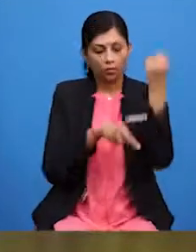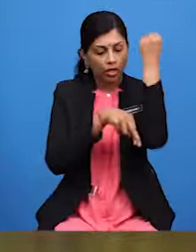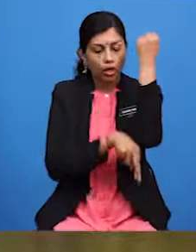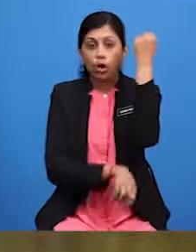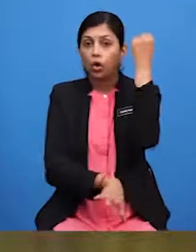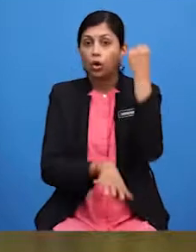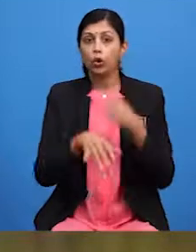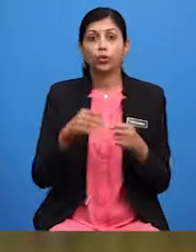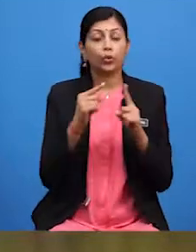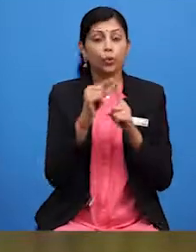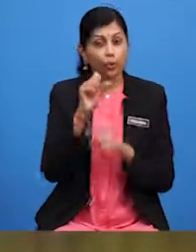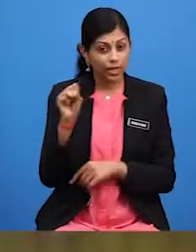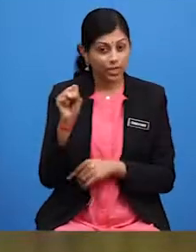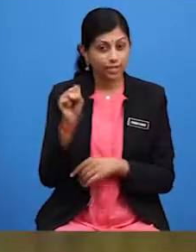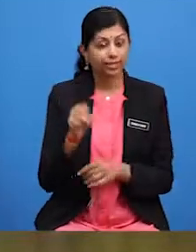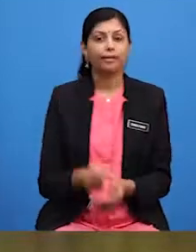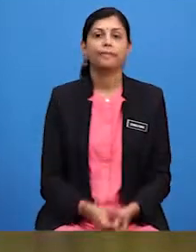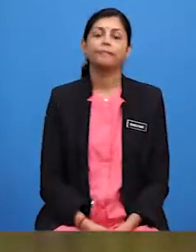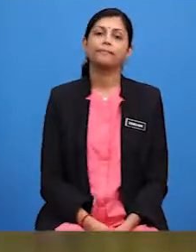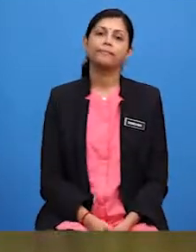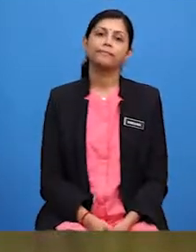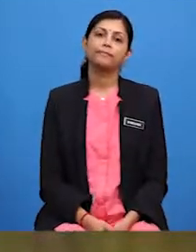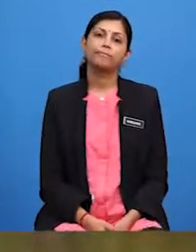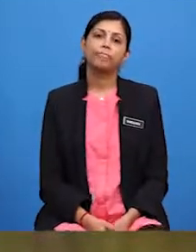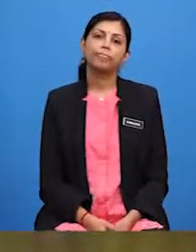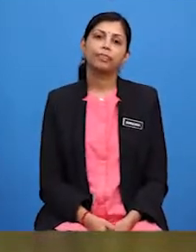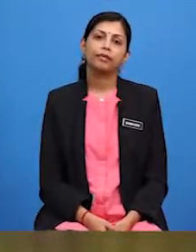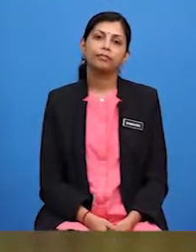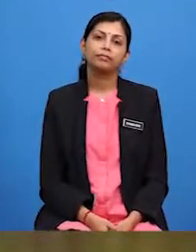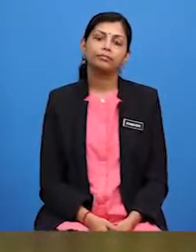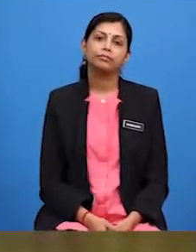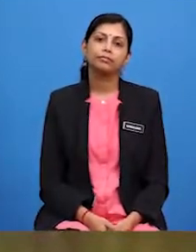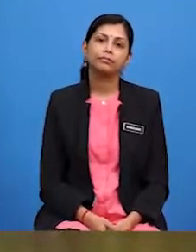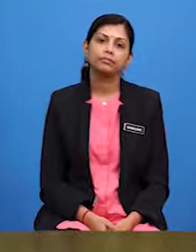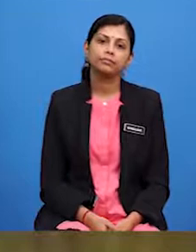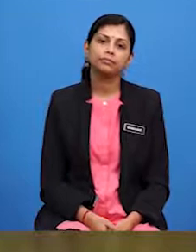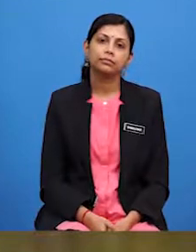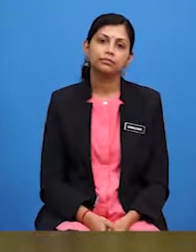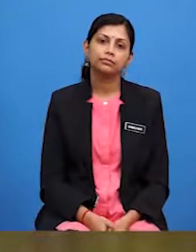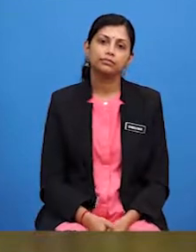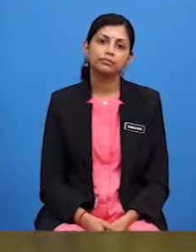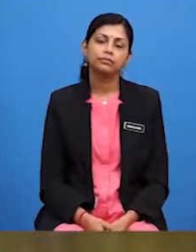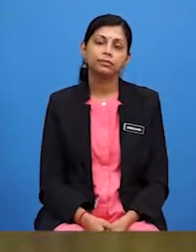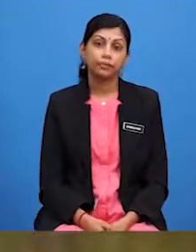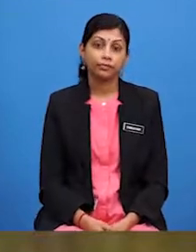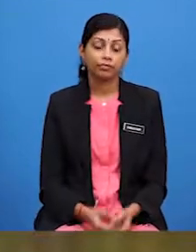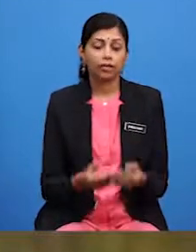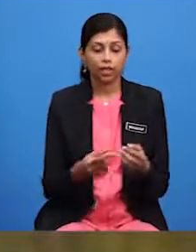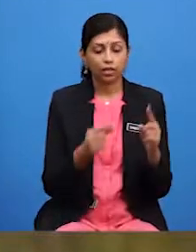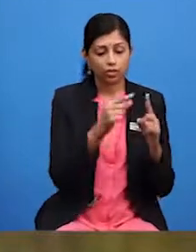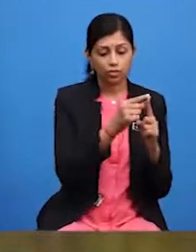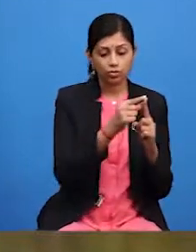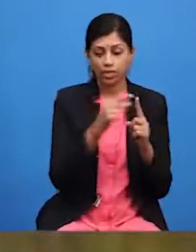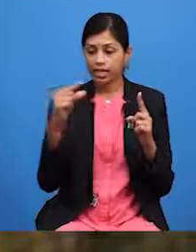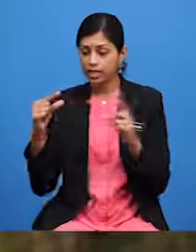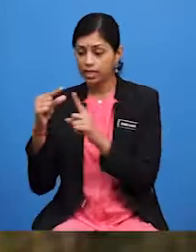chunk by itself. Then blend the chunks together and sound the word. Does the word make sense in the sentence?